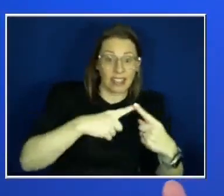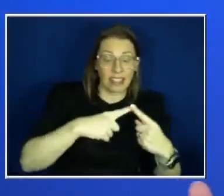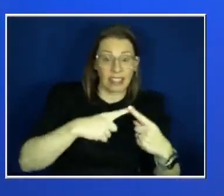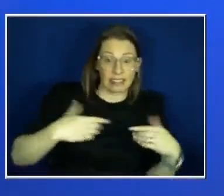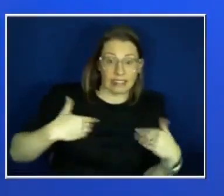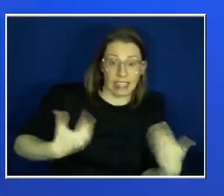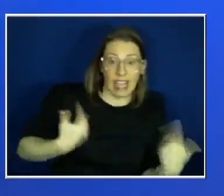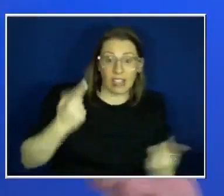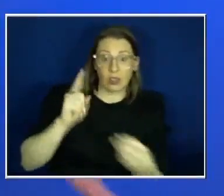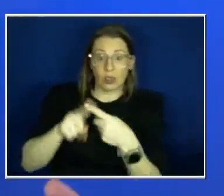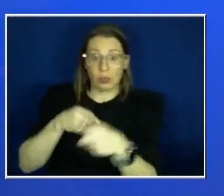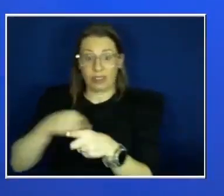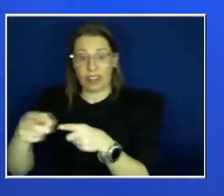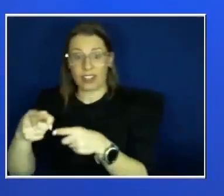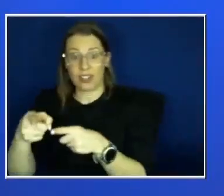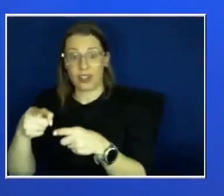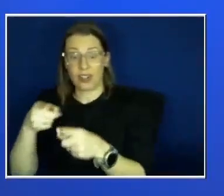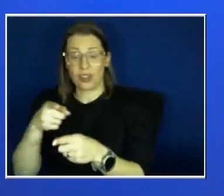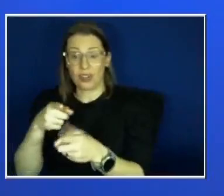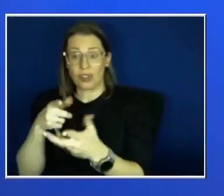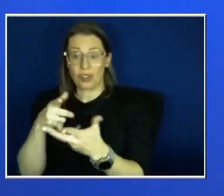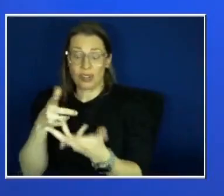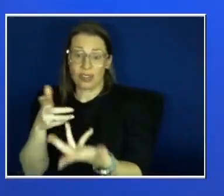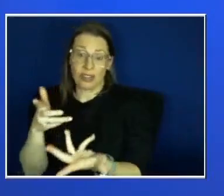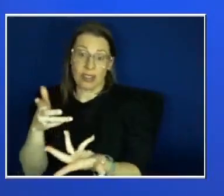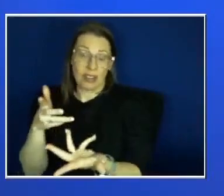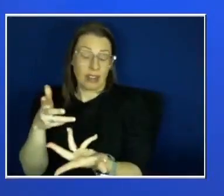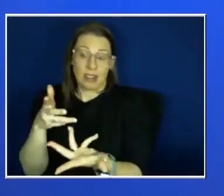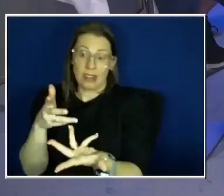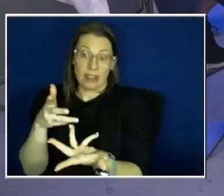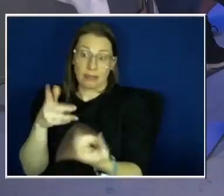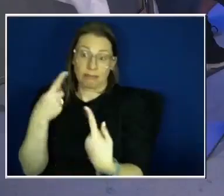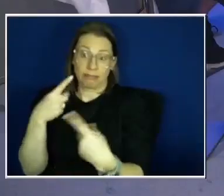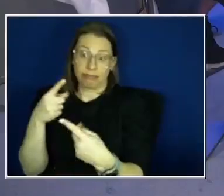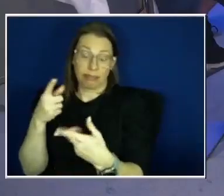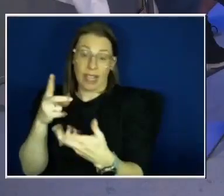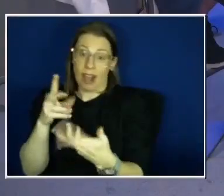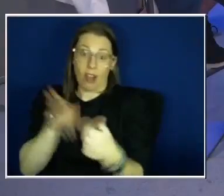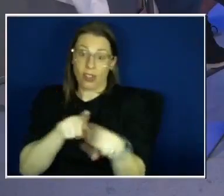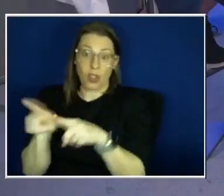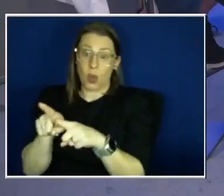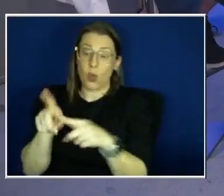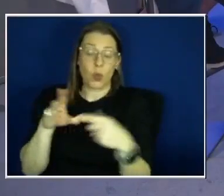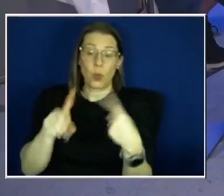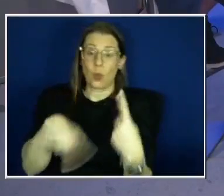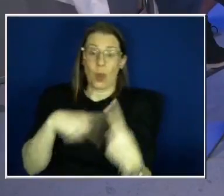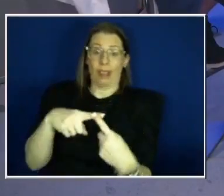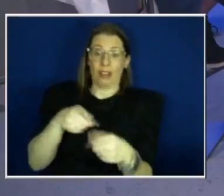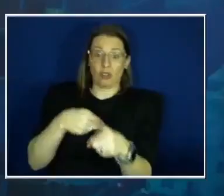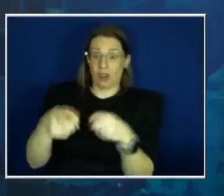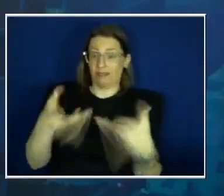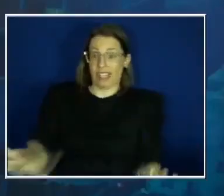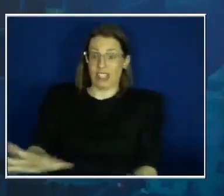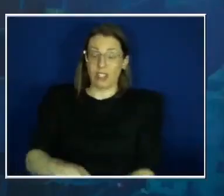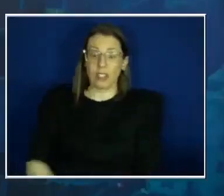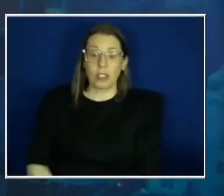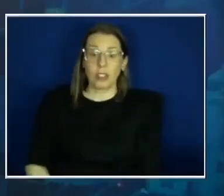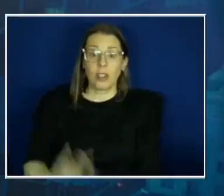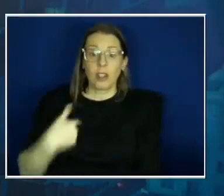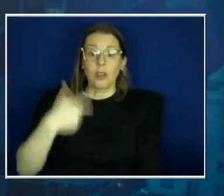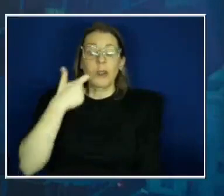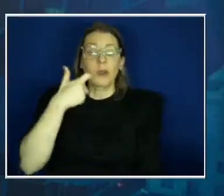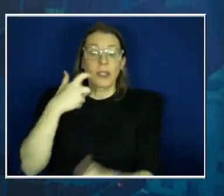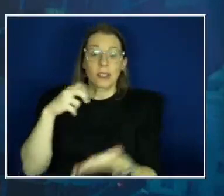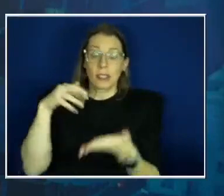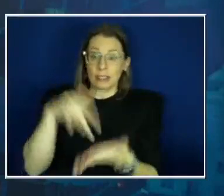their professional career, and then even after their professional career is over. And I can add to that too. We actually just completed a study to take a